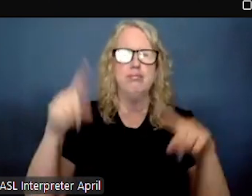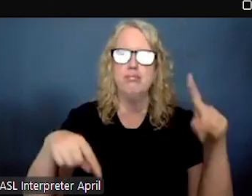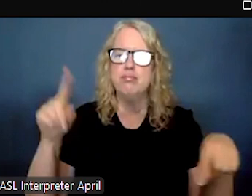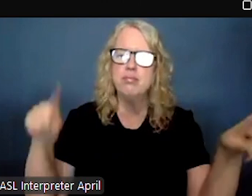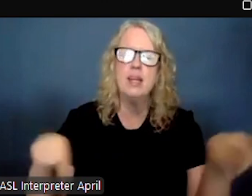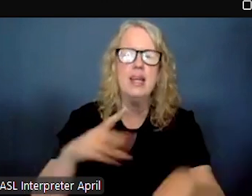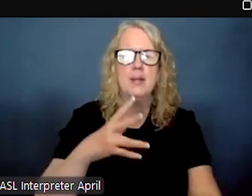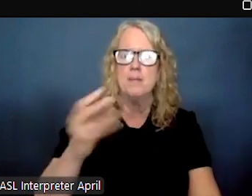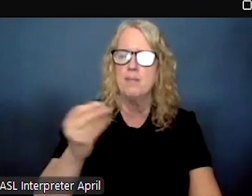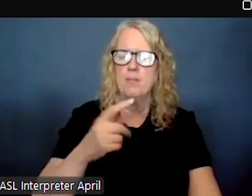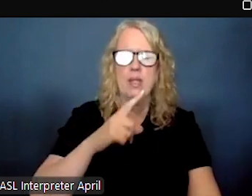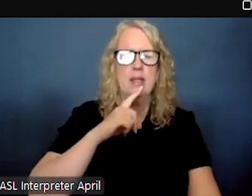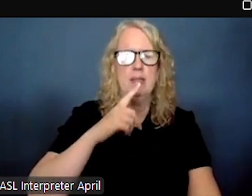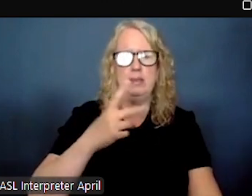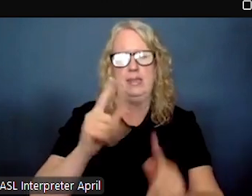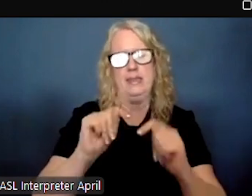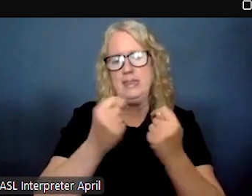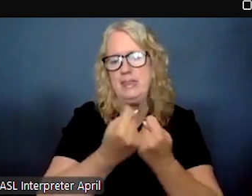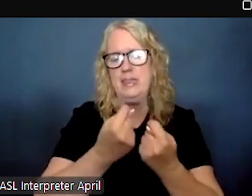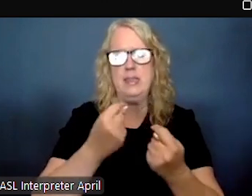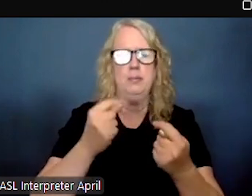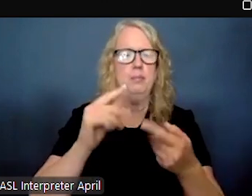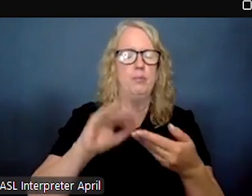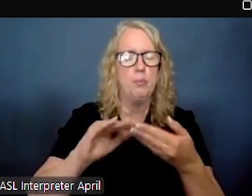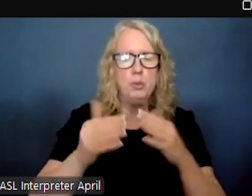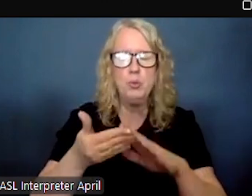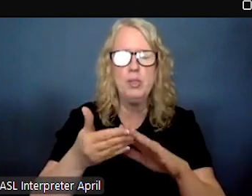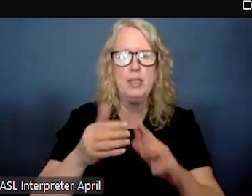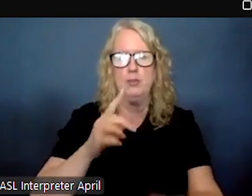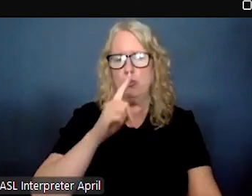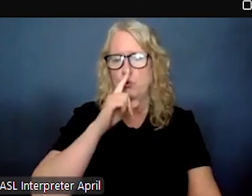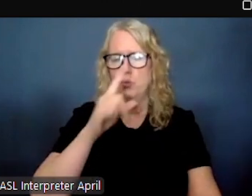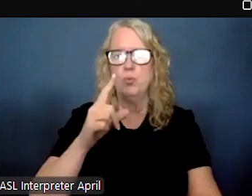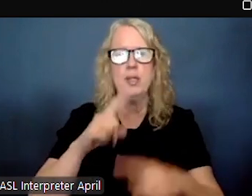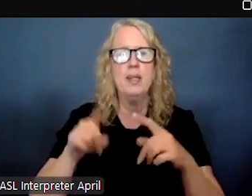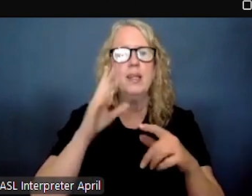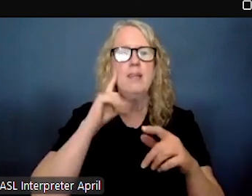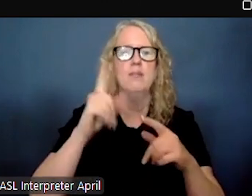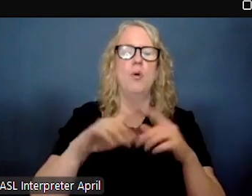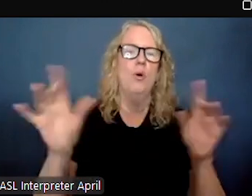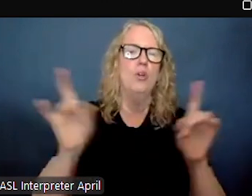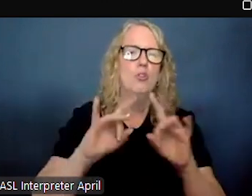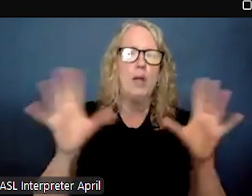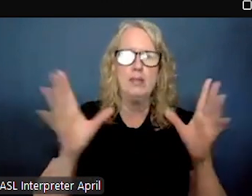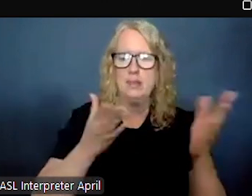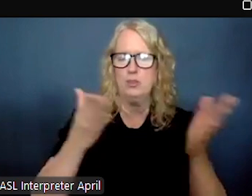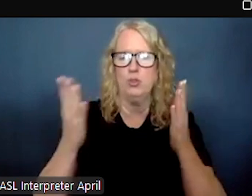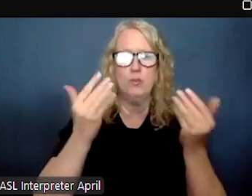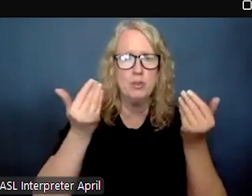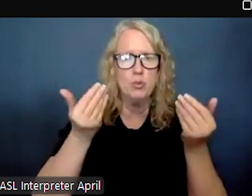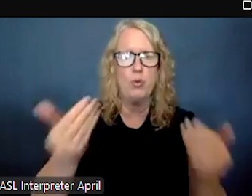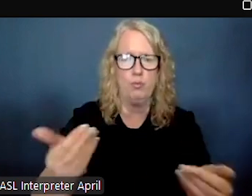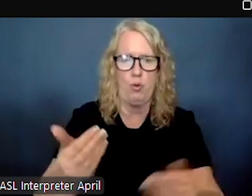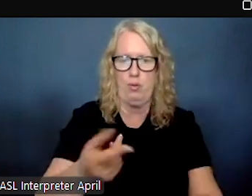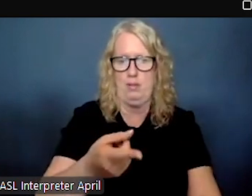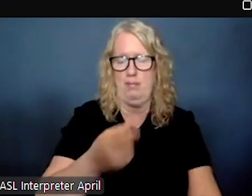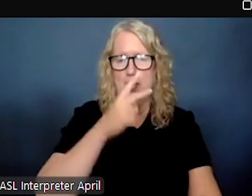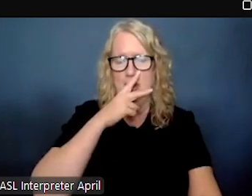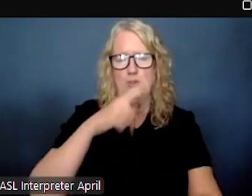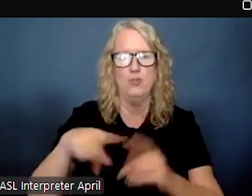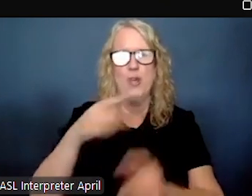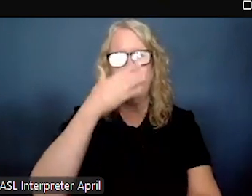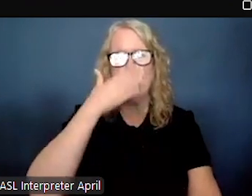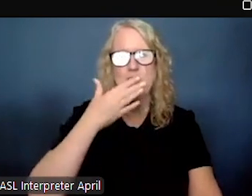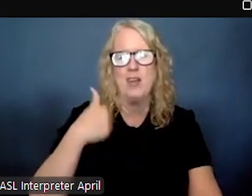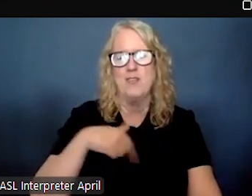network, it takes a team, it takes a community to move crisis services forward. And look at that, it's right in front of